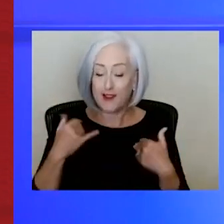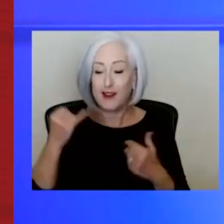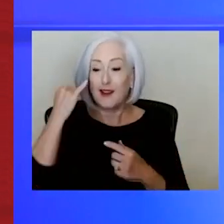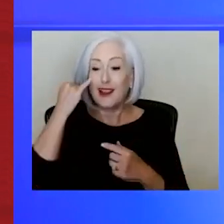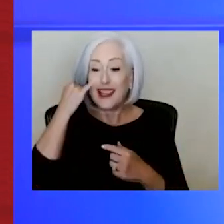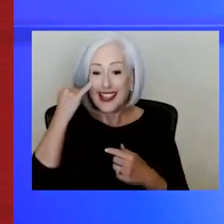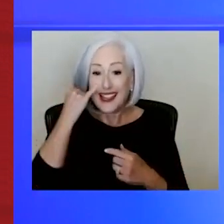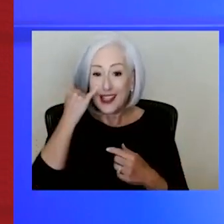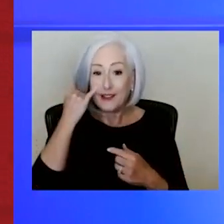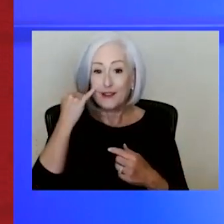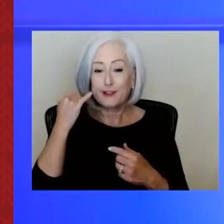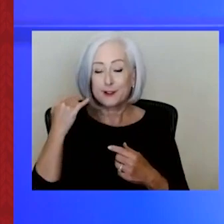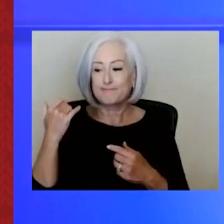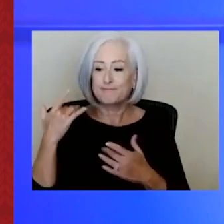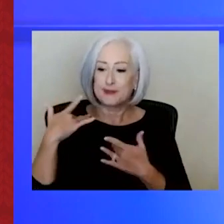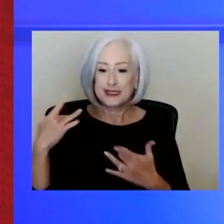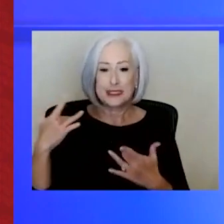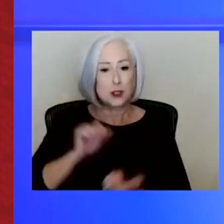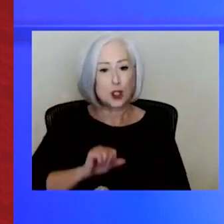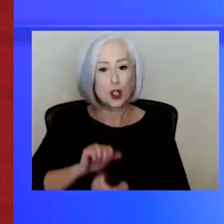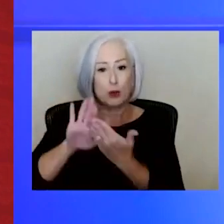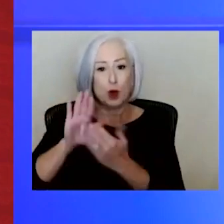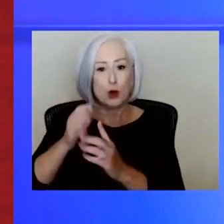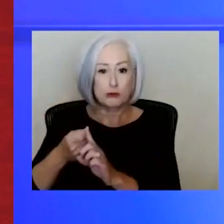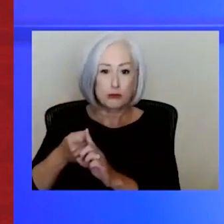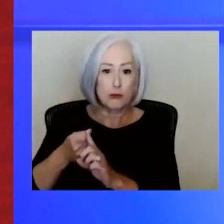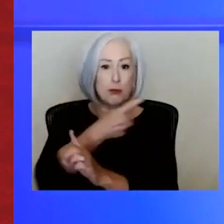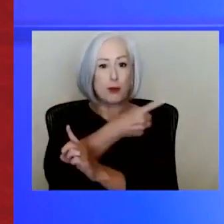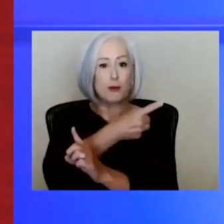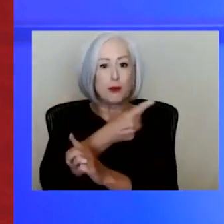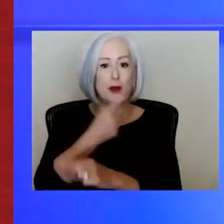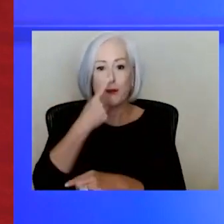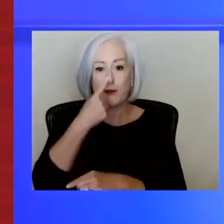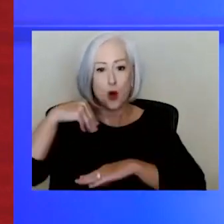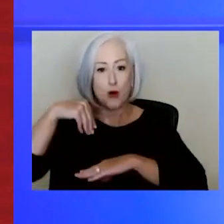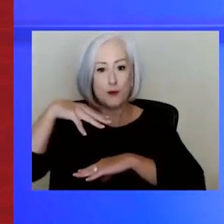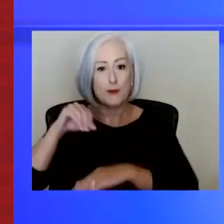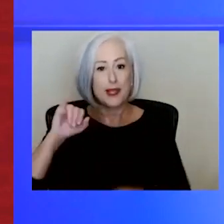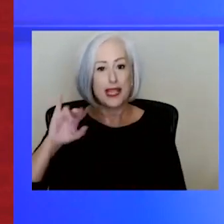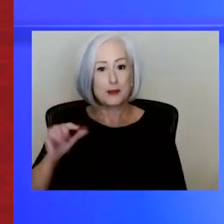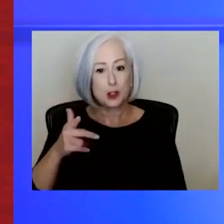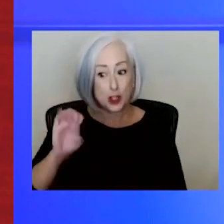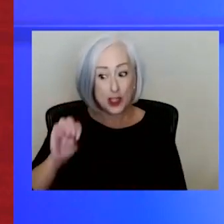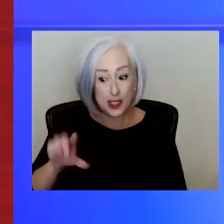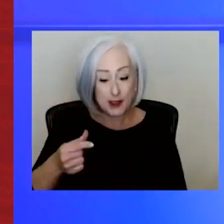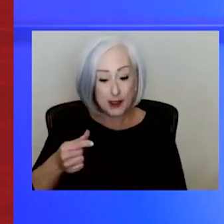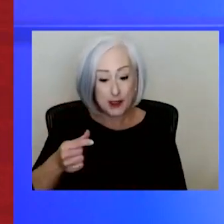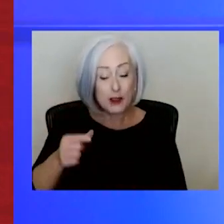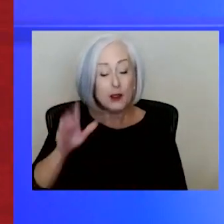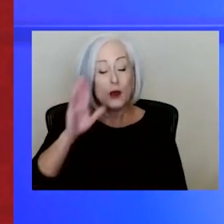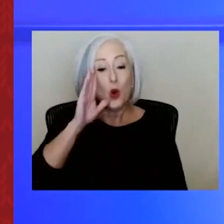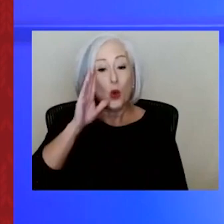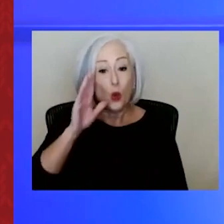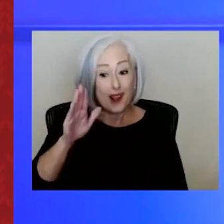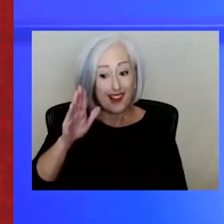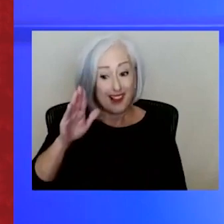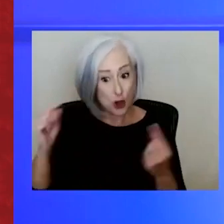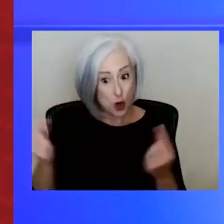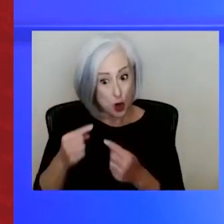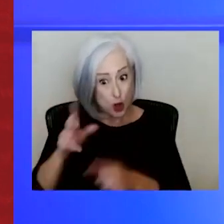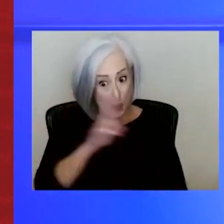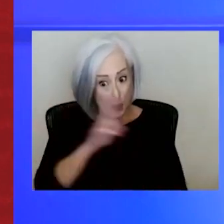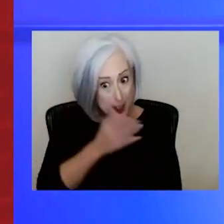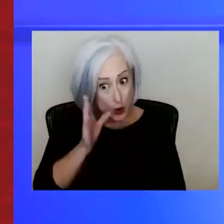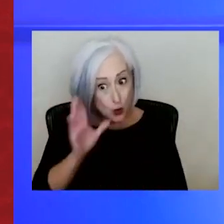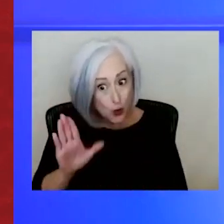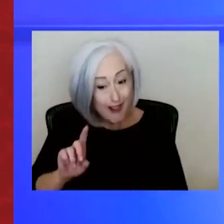typical approach to imaging, is there going to be some consequence that would harm a patient? The way we're going at this is our objective